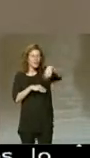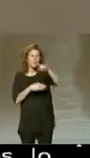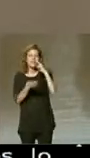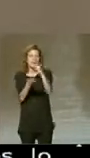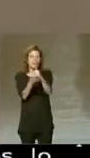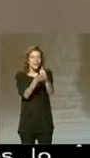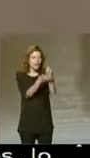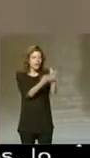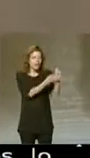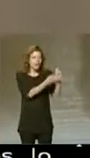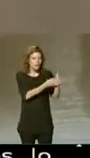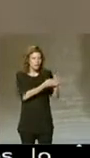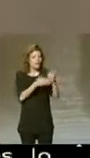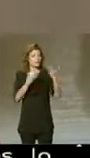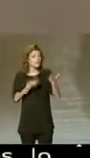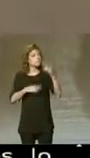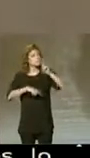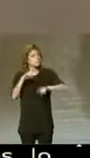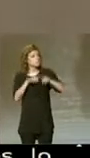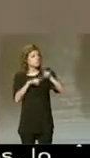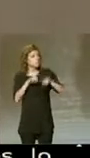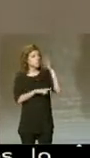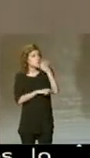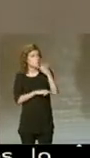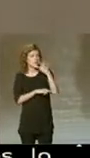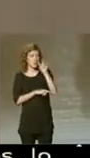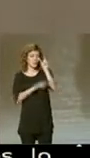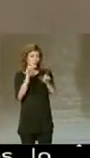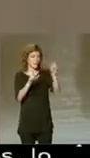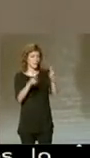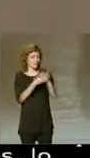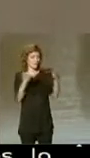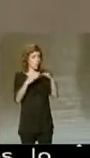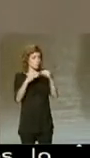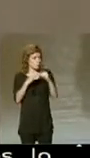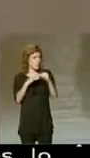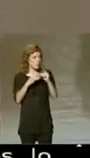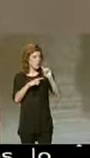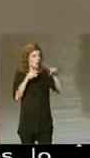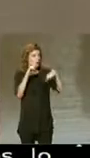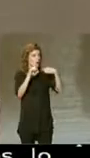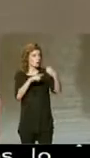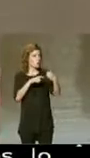We need to set parameters and get to know our users firsthand.